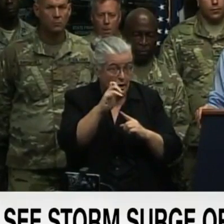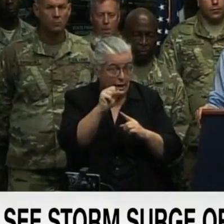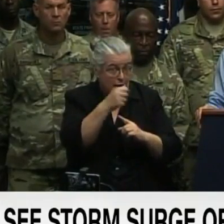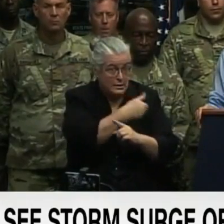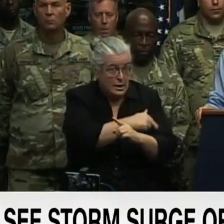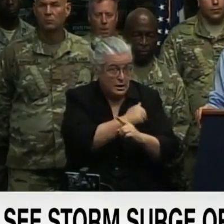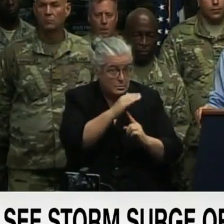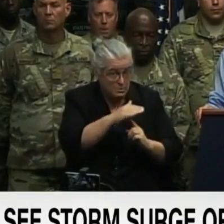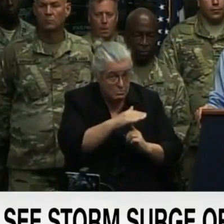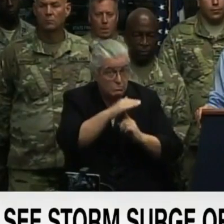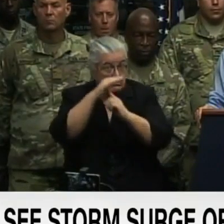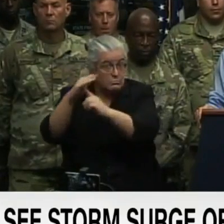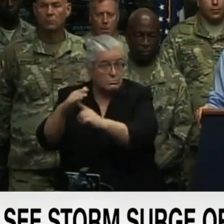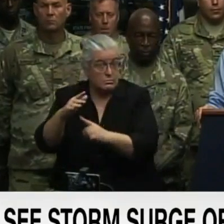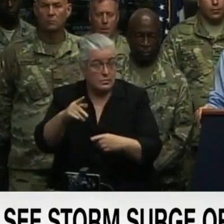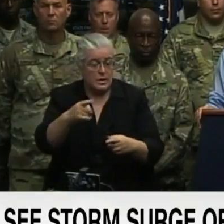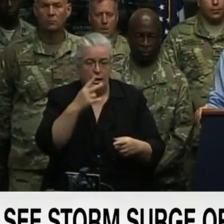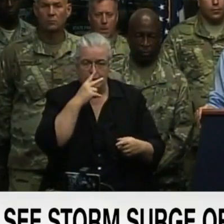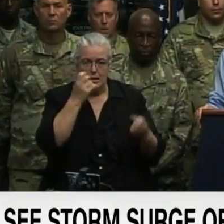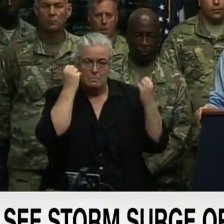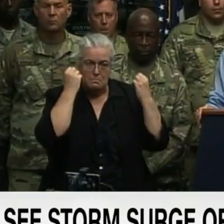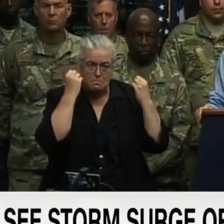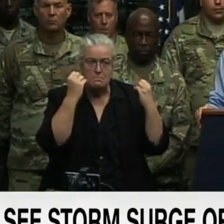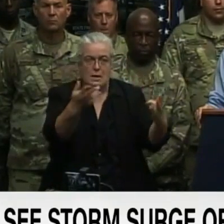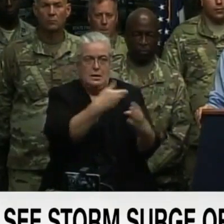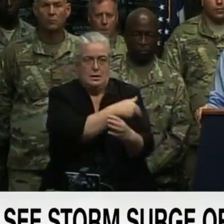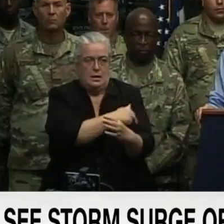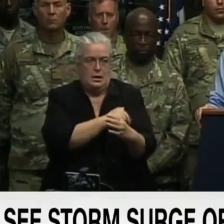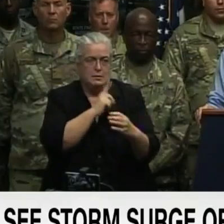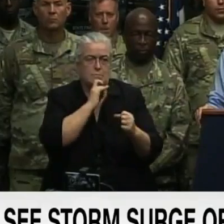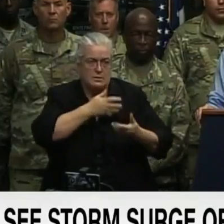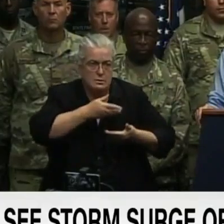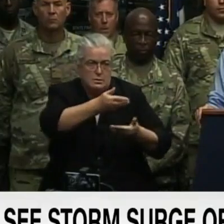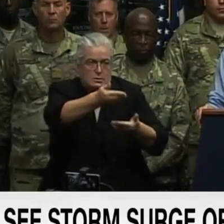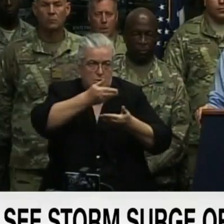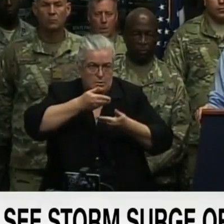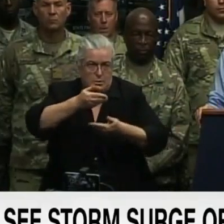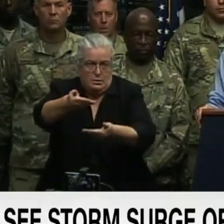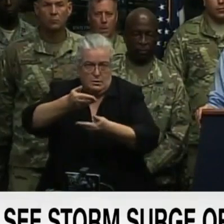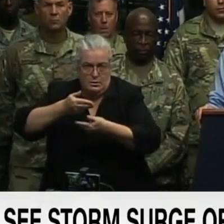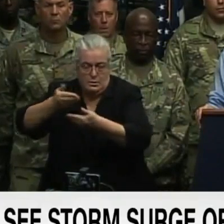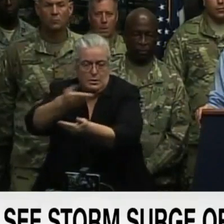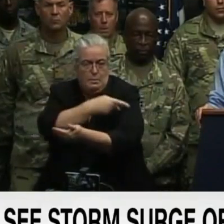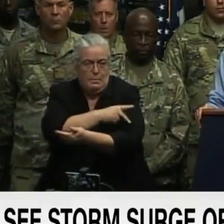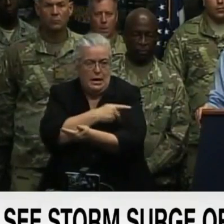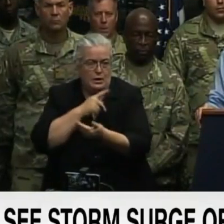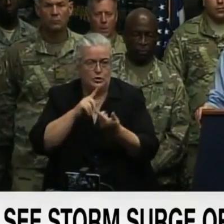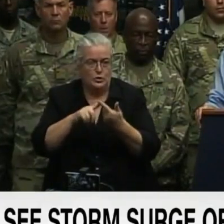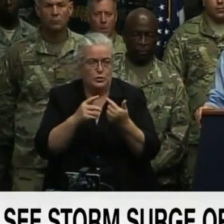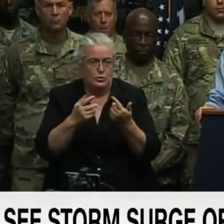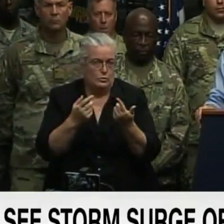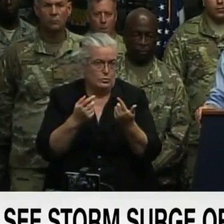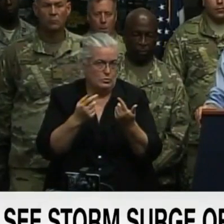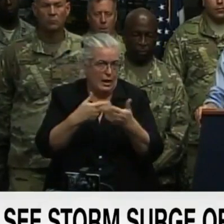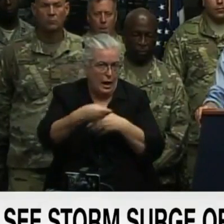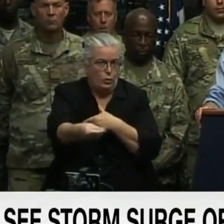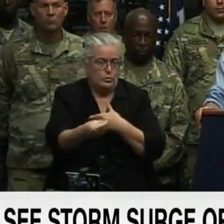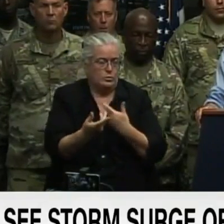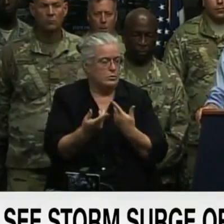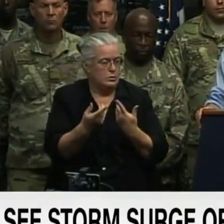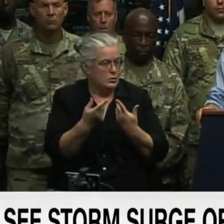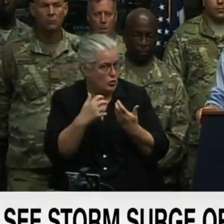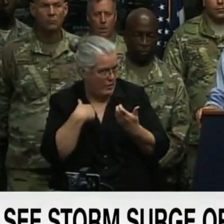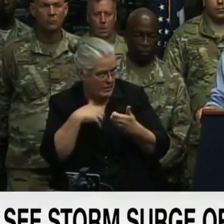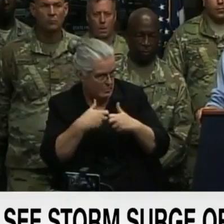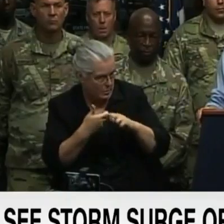know that from what I understand, a lot of facilities have had to be evacuated. Have you had any issues, any concerns, any problems in that arena?